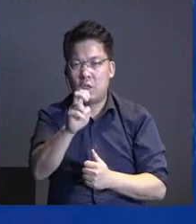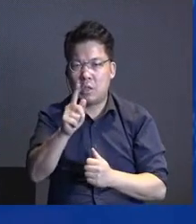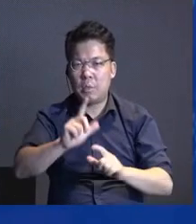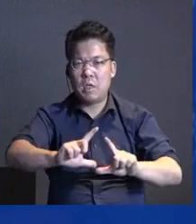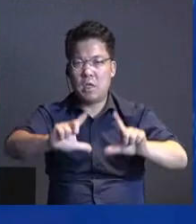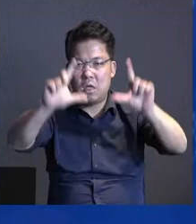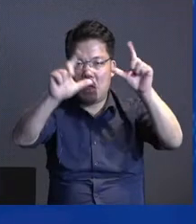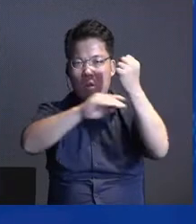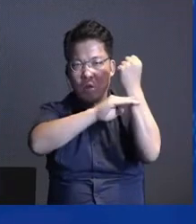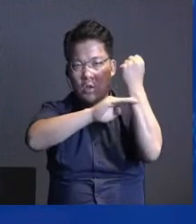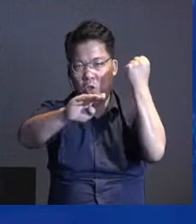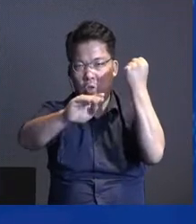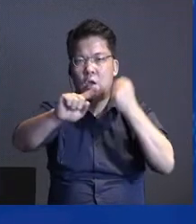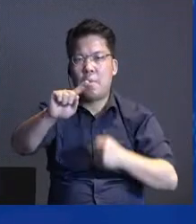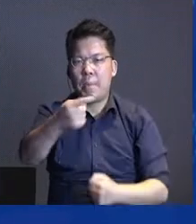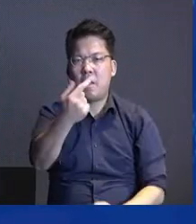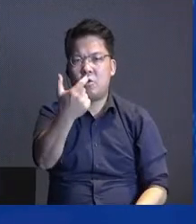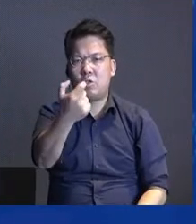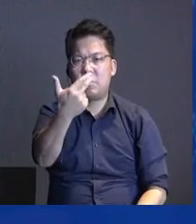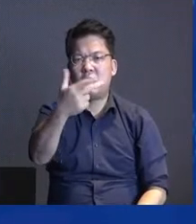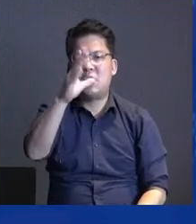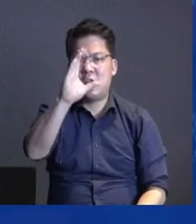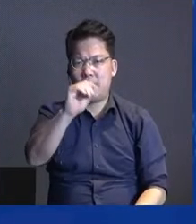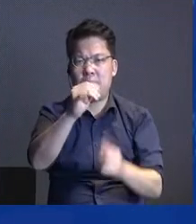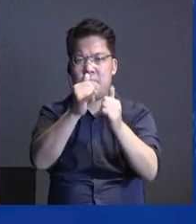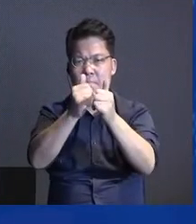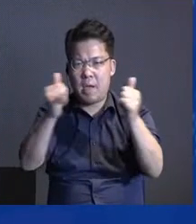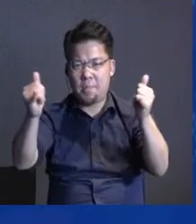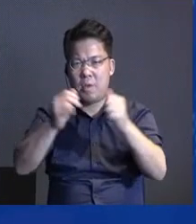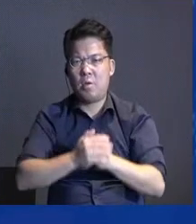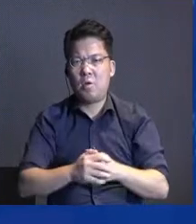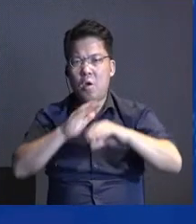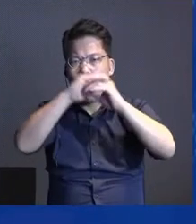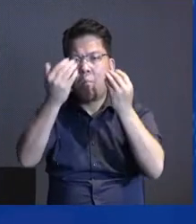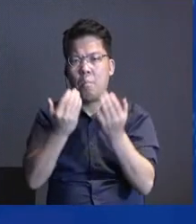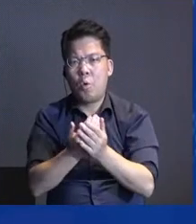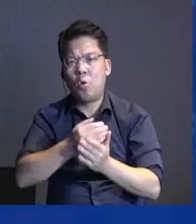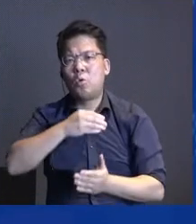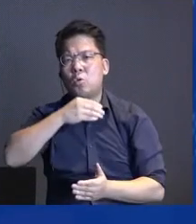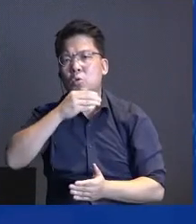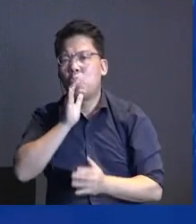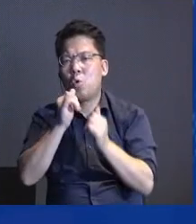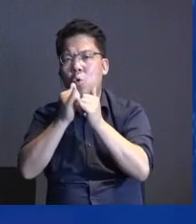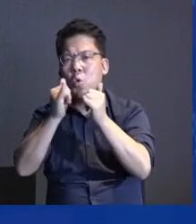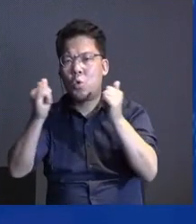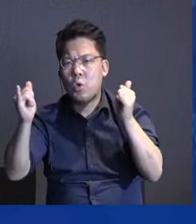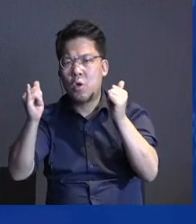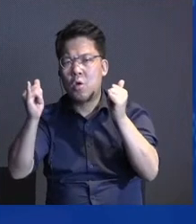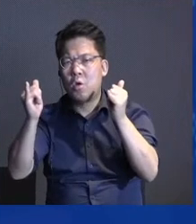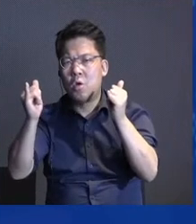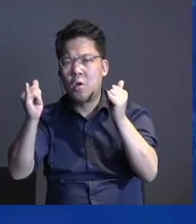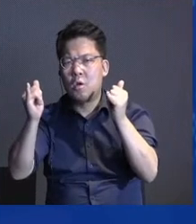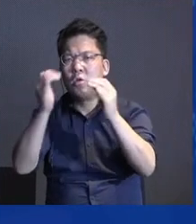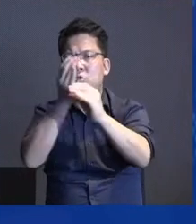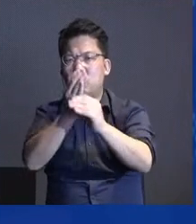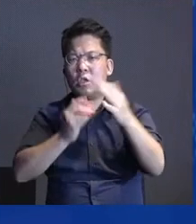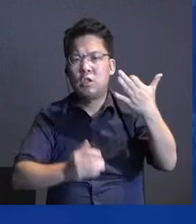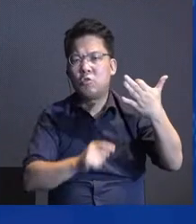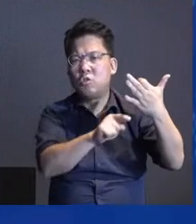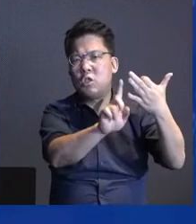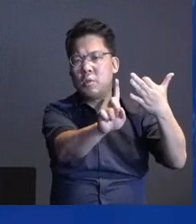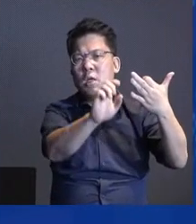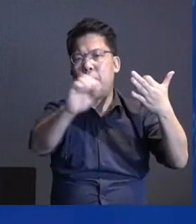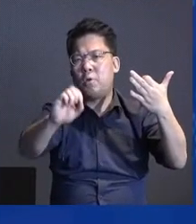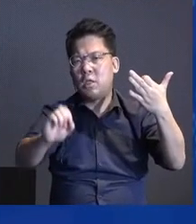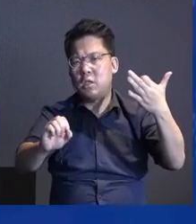almost 20% of the total older people, and it is increasing. In summary, older